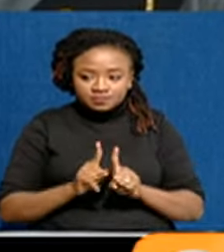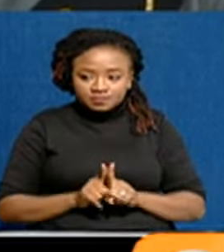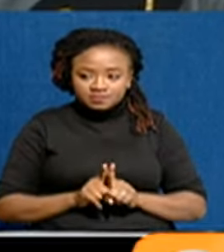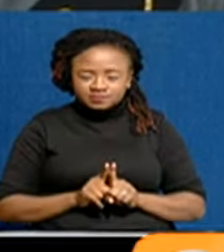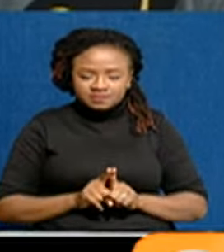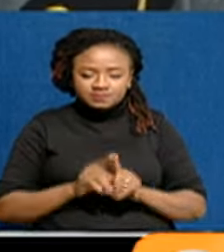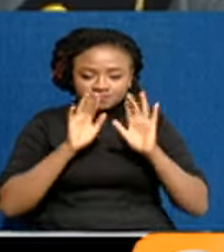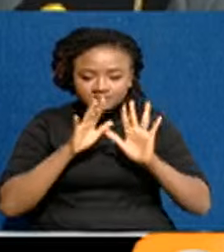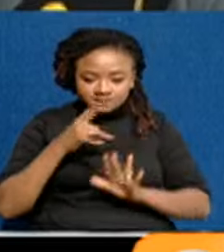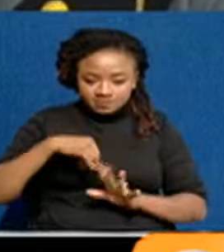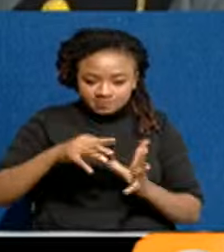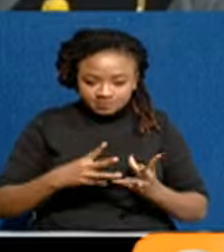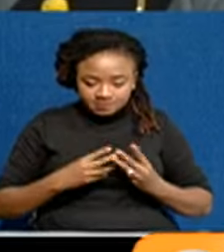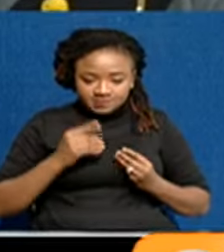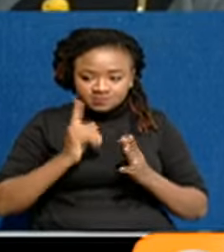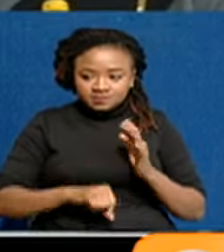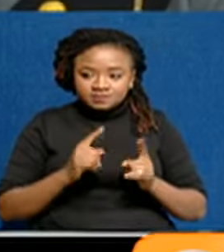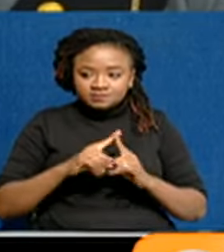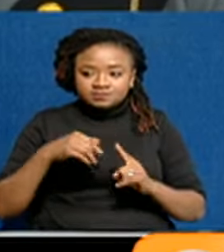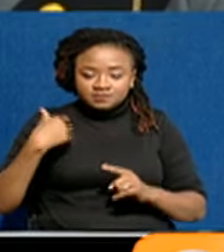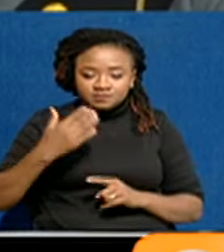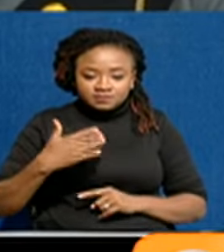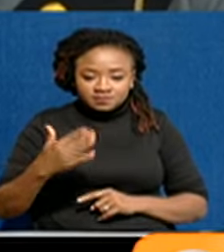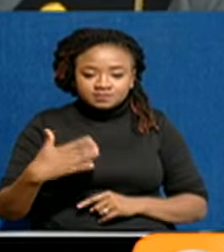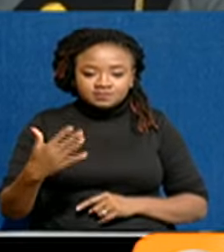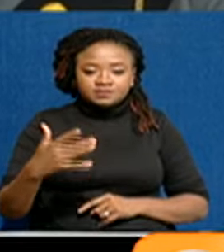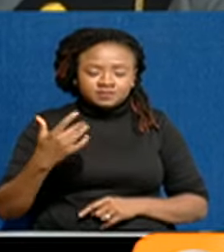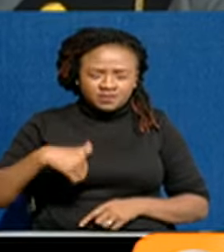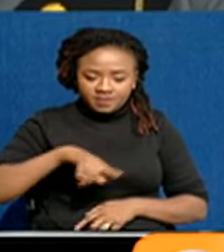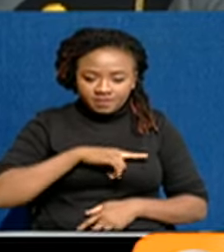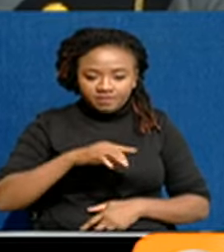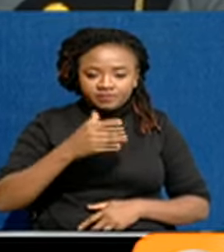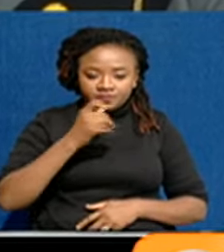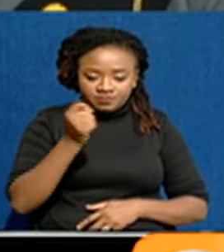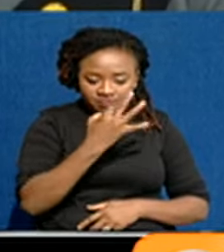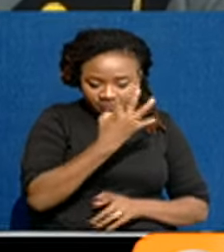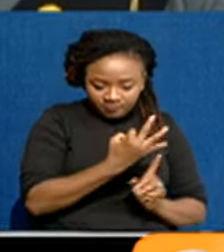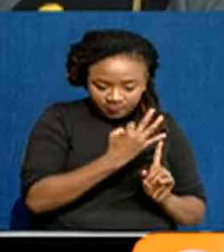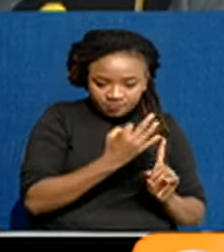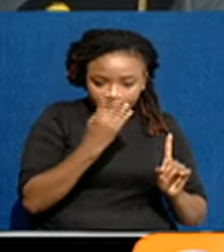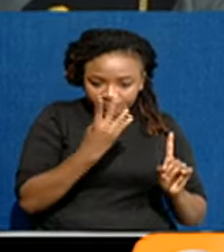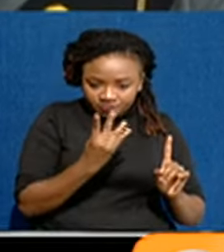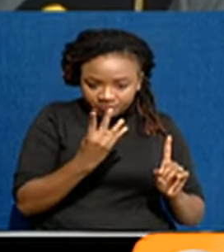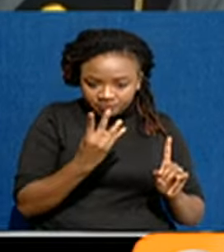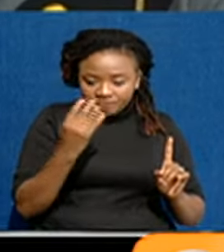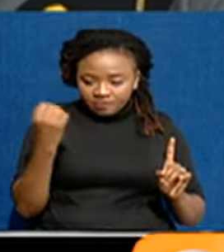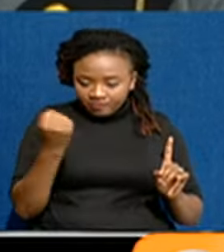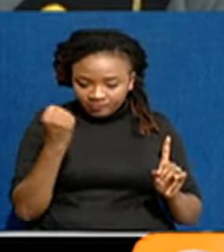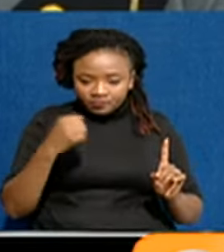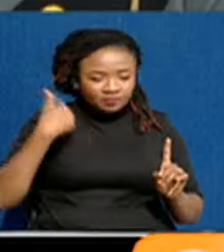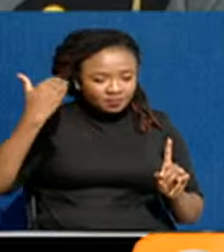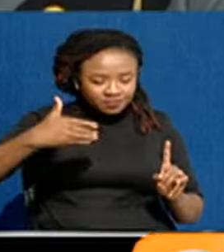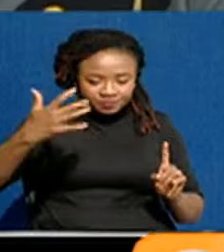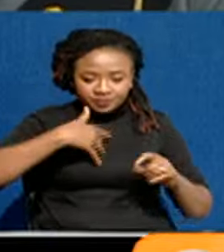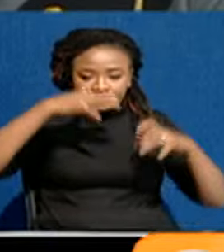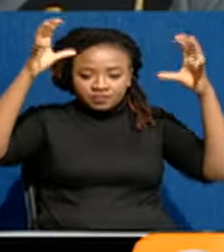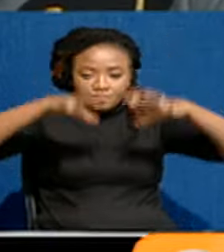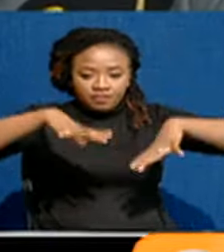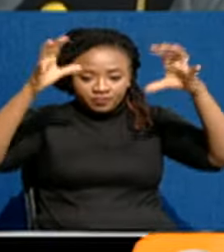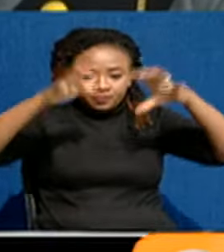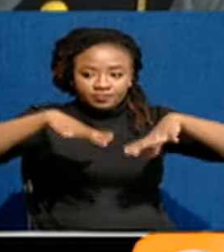blame, this is a reality. We always have rains between March, April, and May. We always do have rains, my